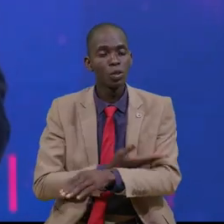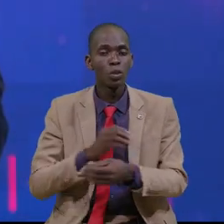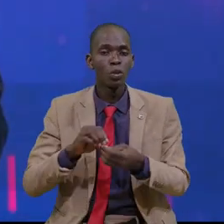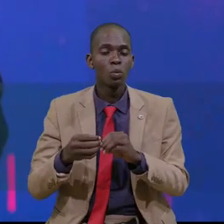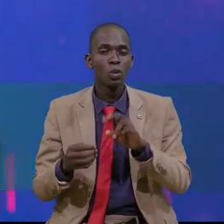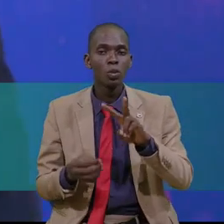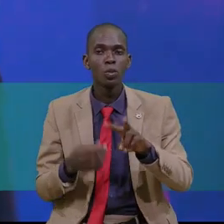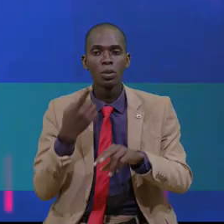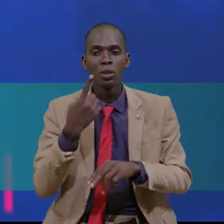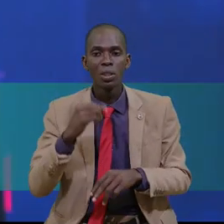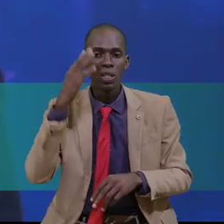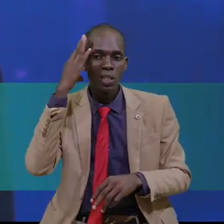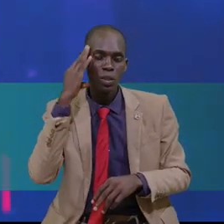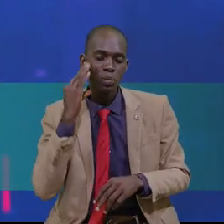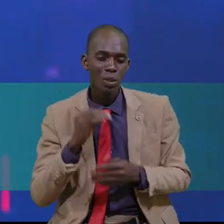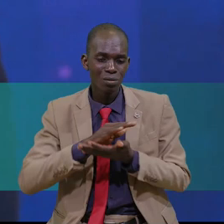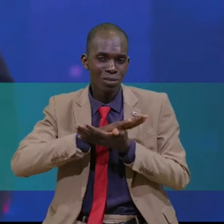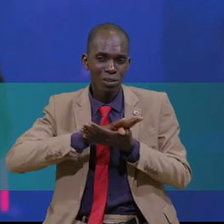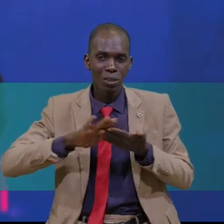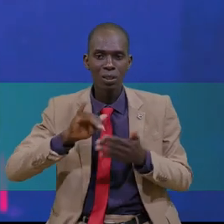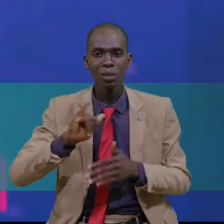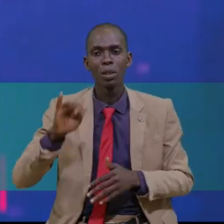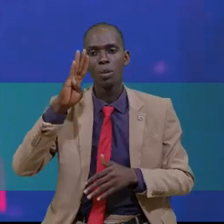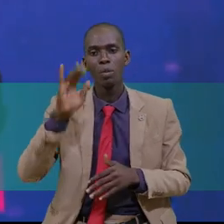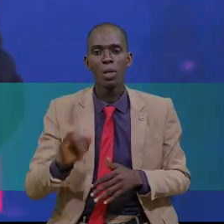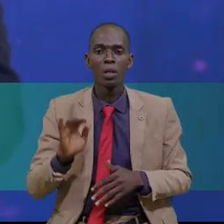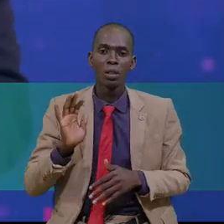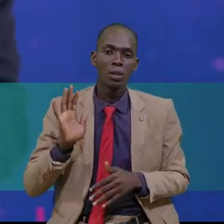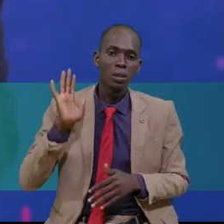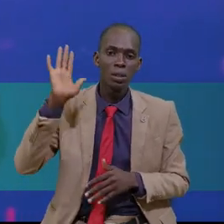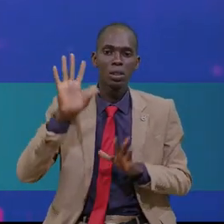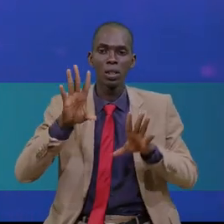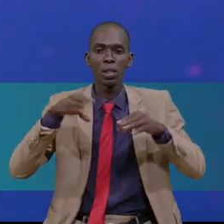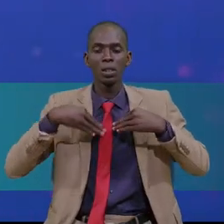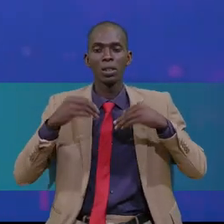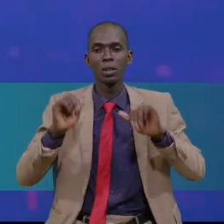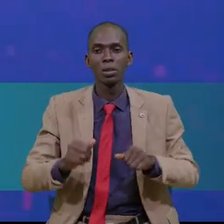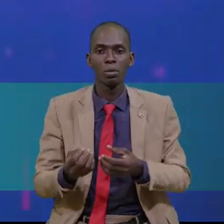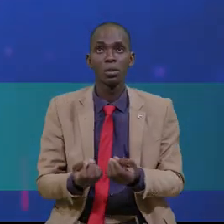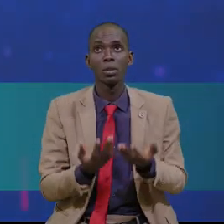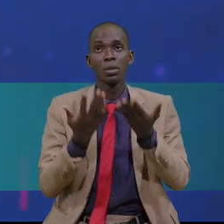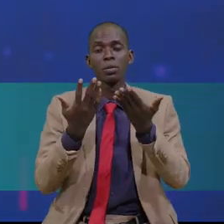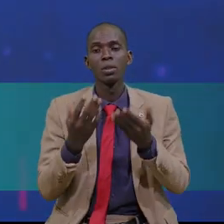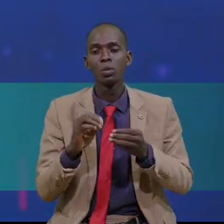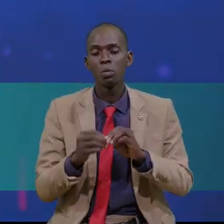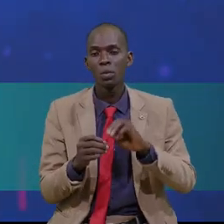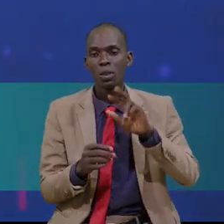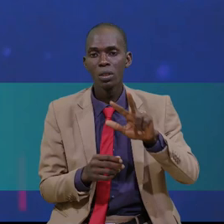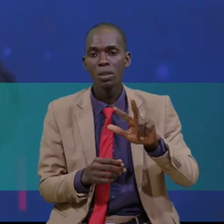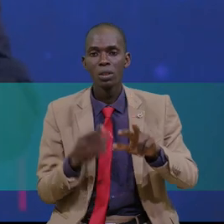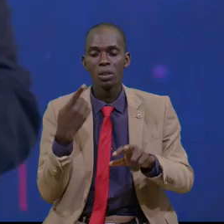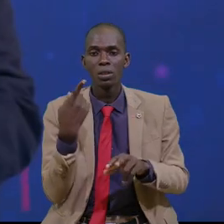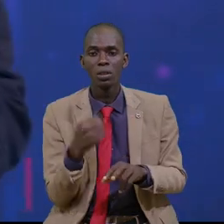experienced purging by his acceptable sacrifice. Number three is the